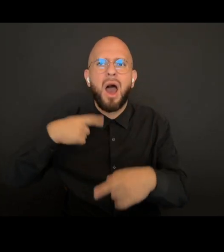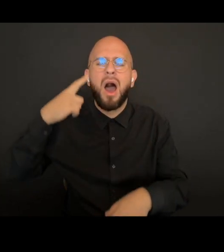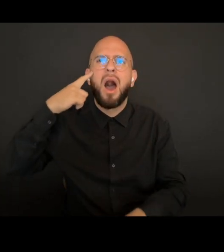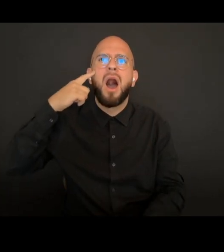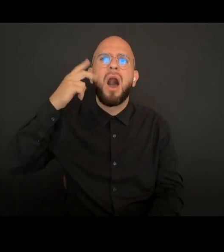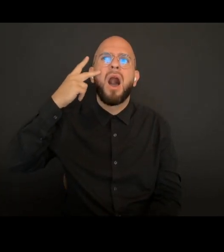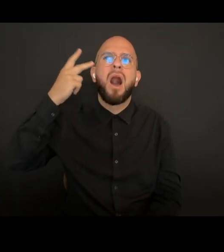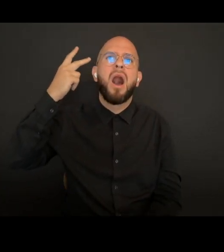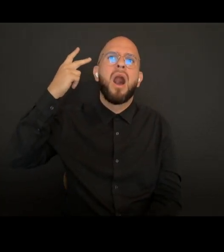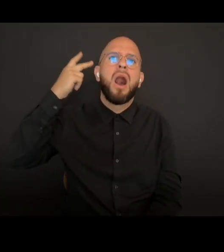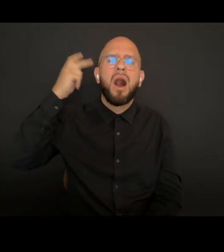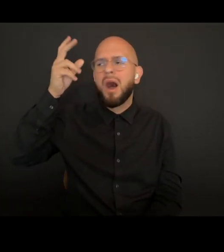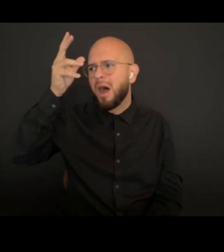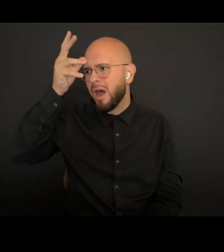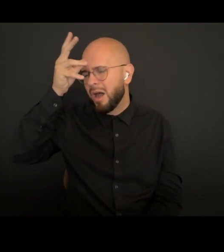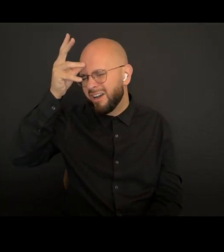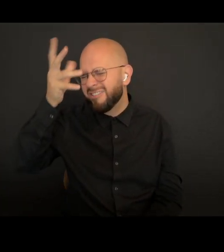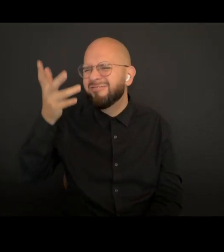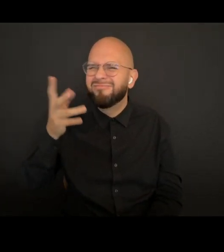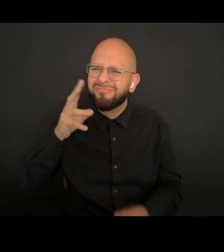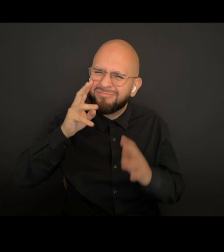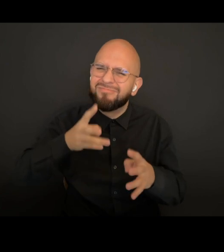when I thought of him,